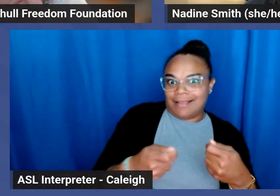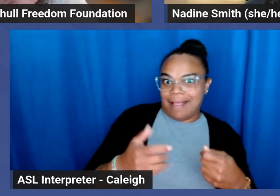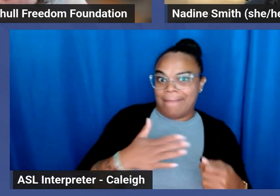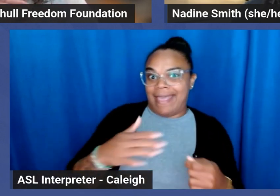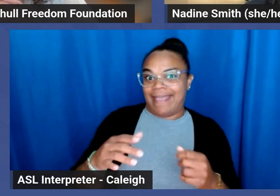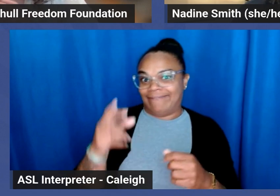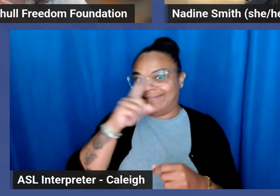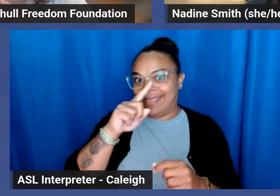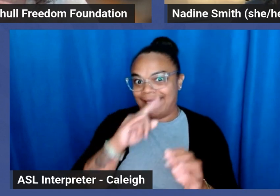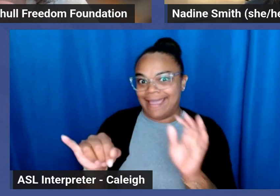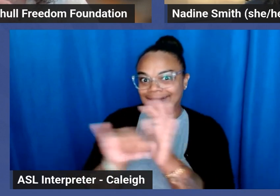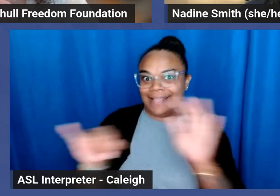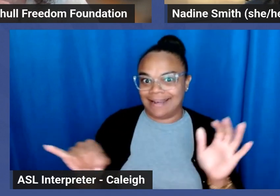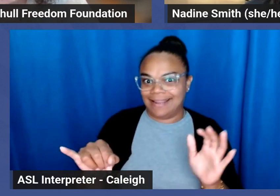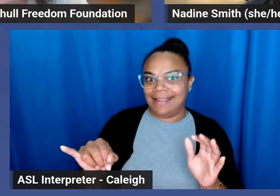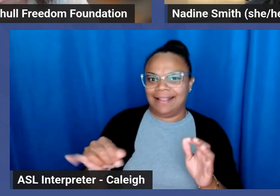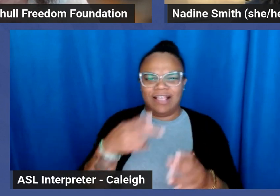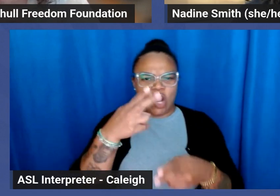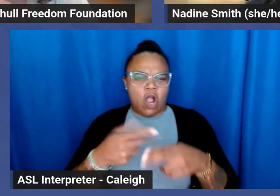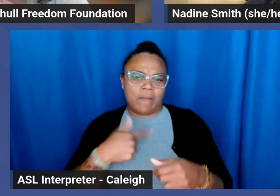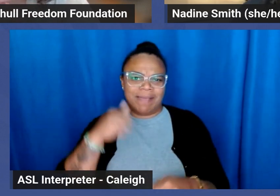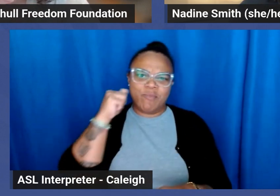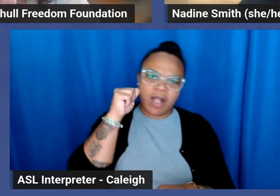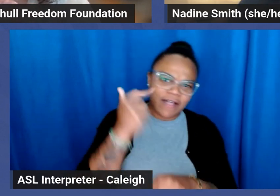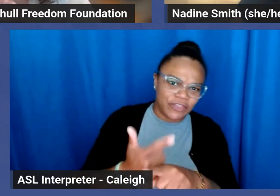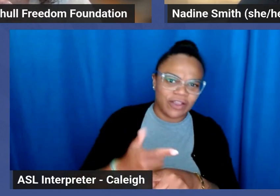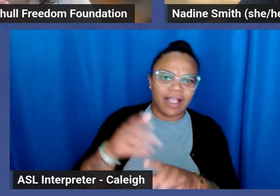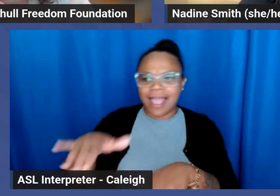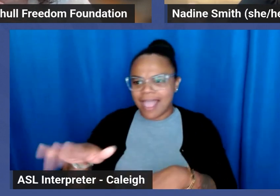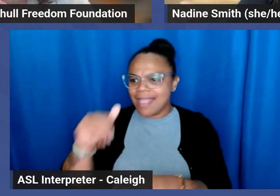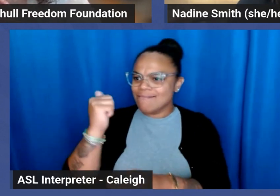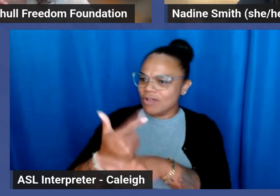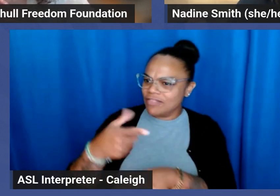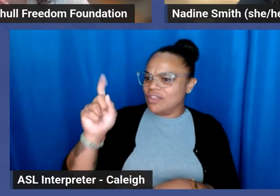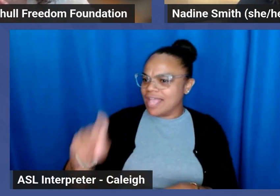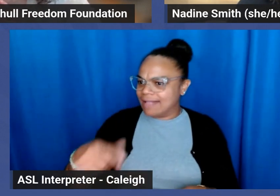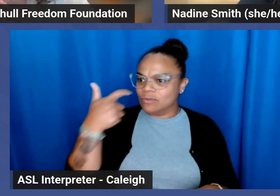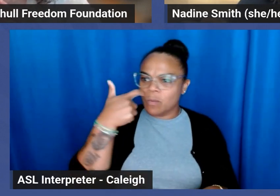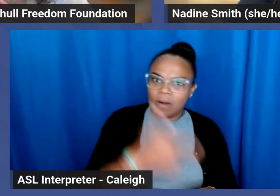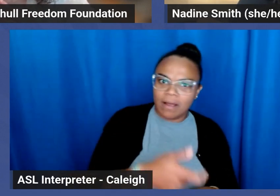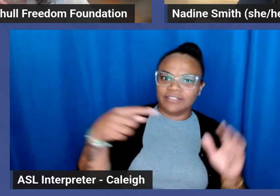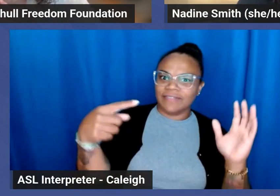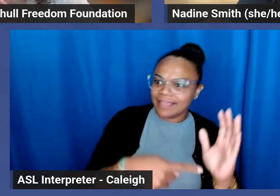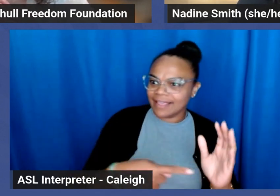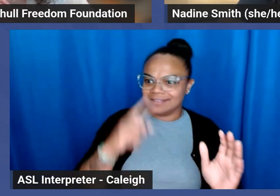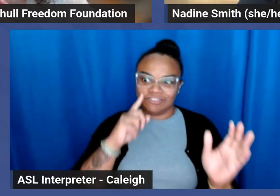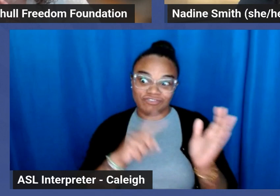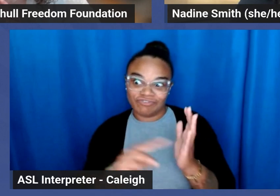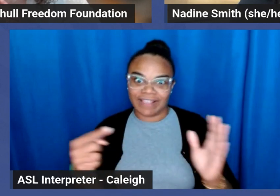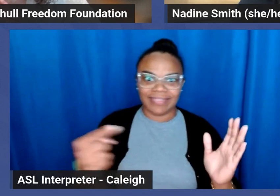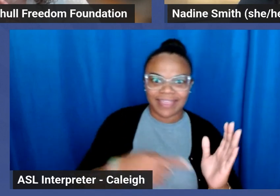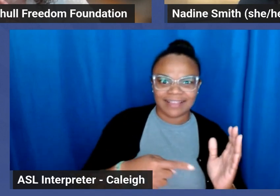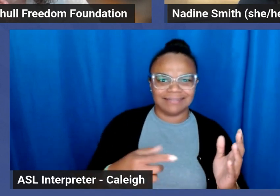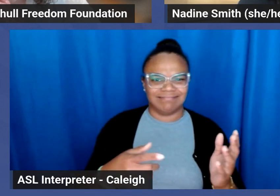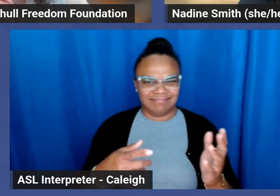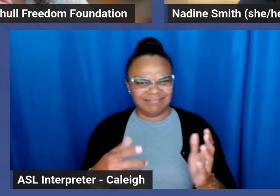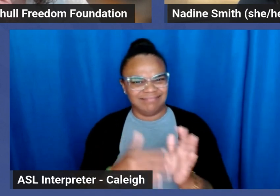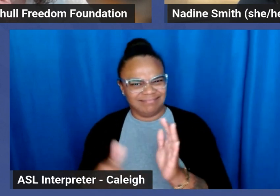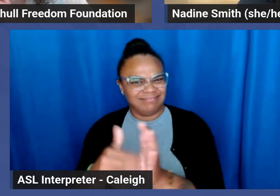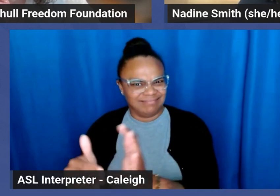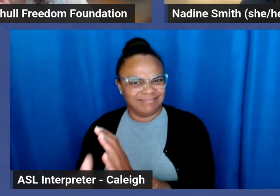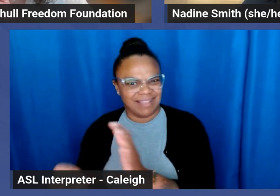gotta, find out about this. Hey, check this out." And just like but one of the things